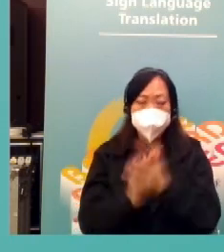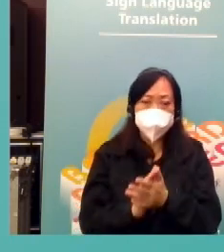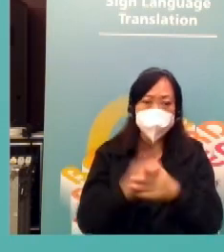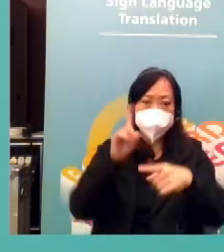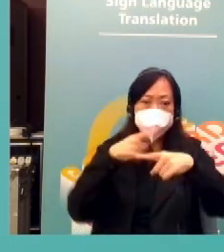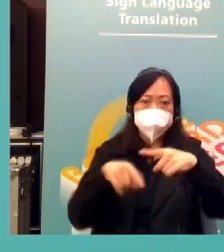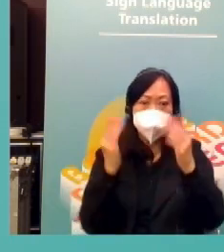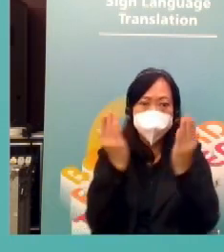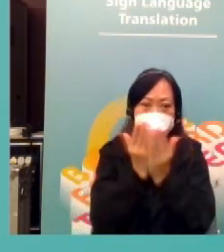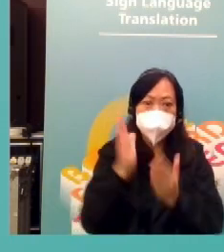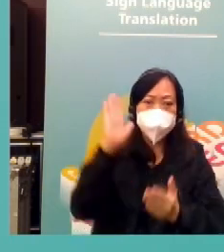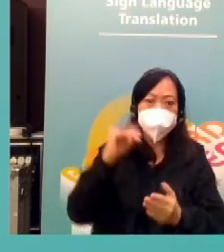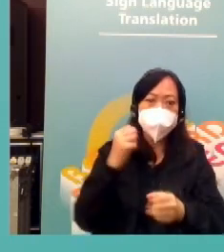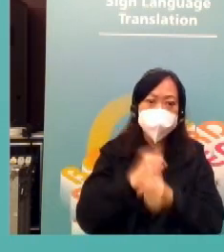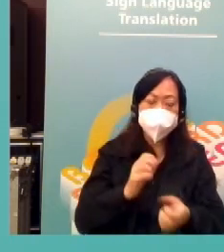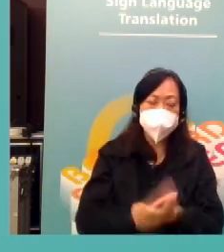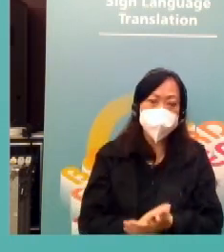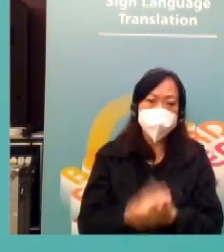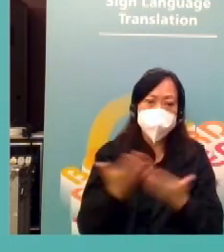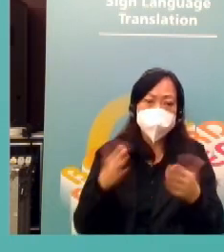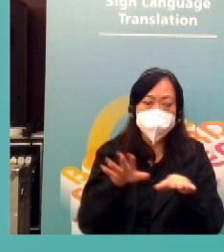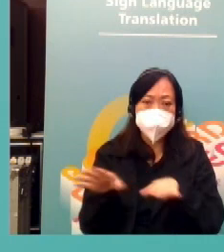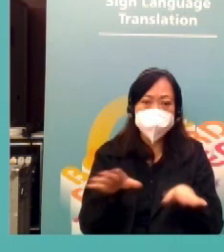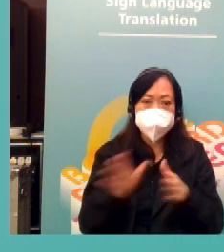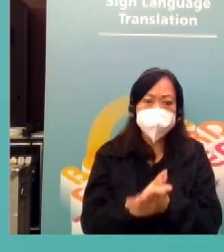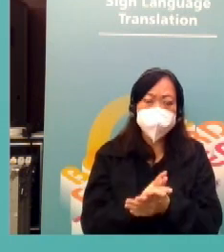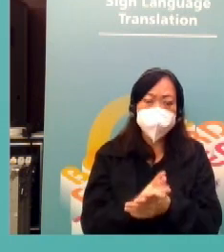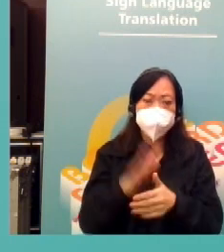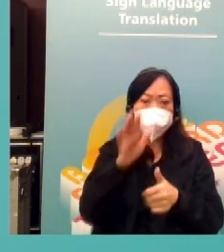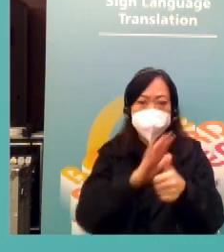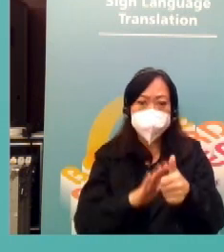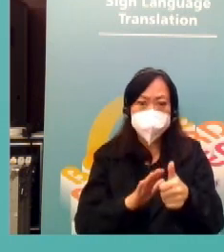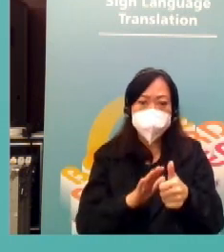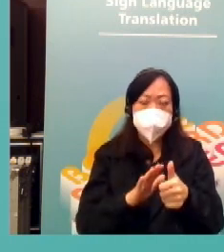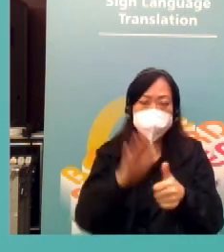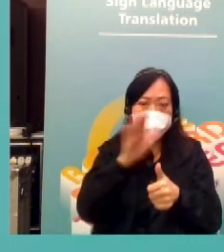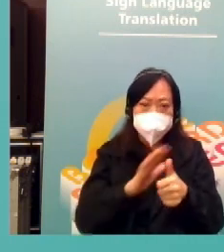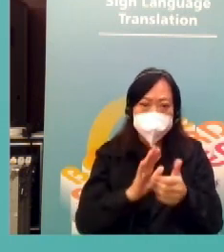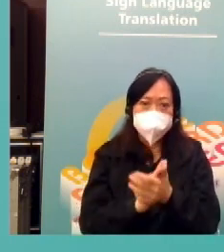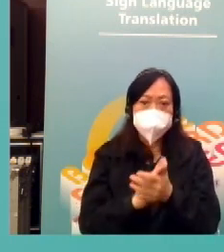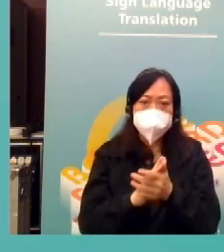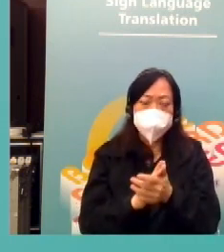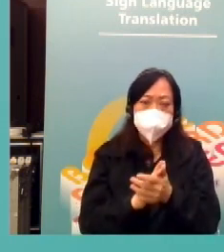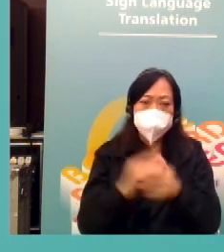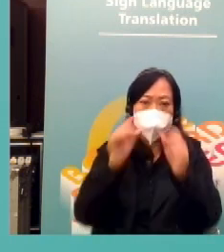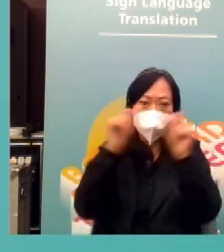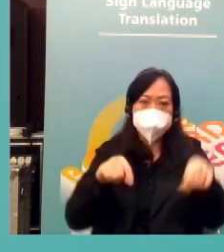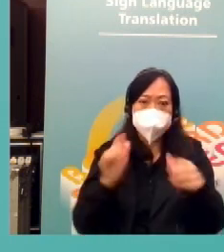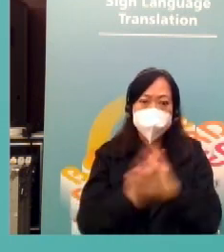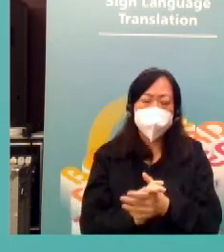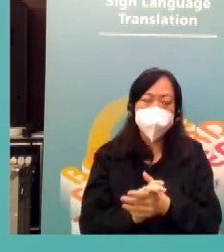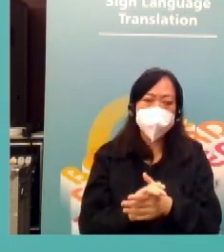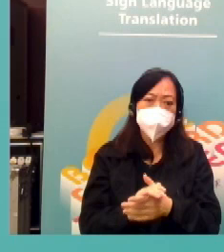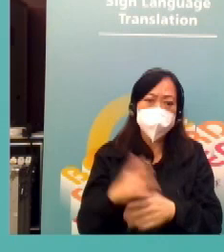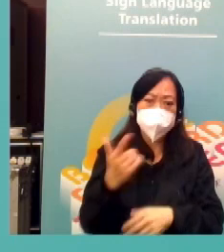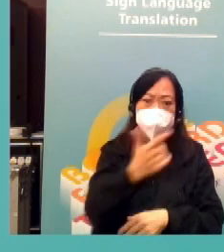of some of the issues you mentioned about the definition of diversity and inclusion or measurement of impact